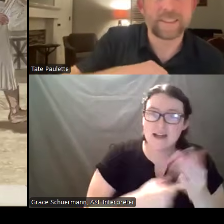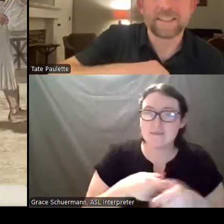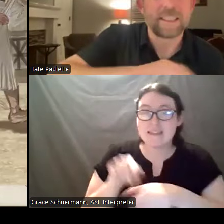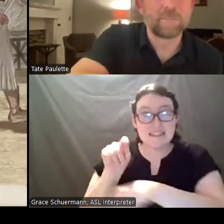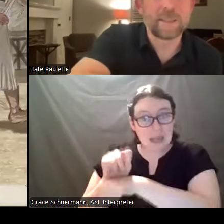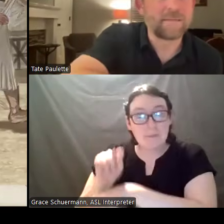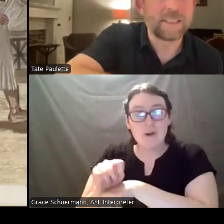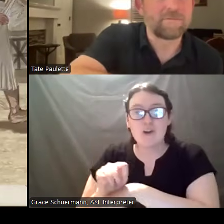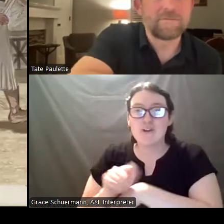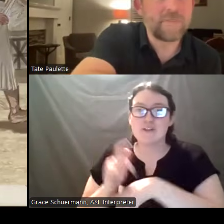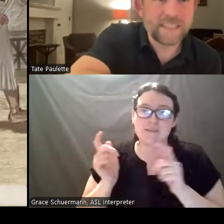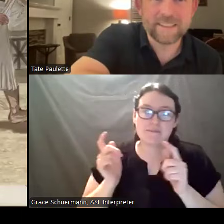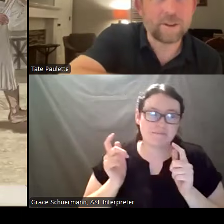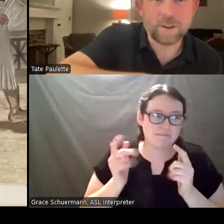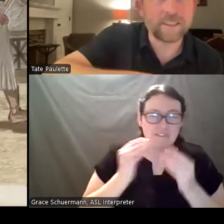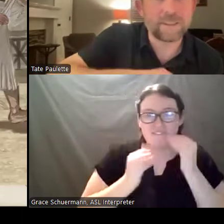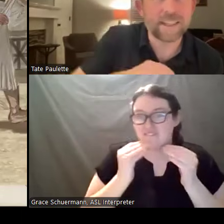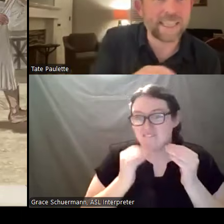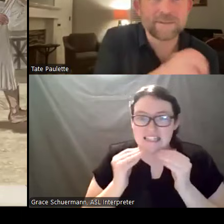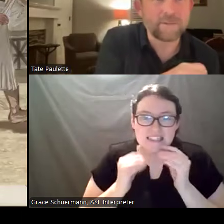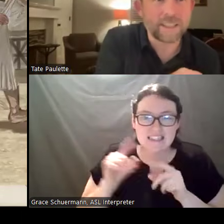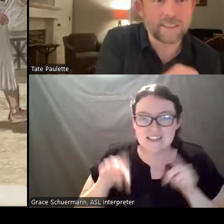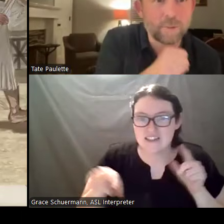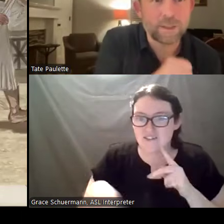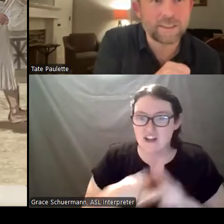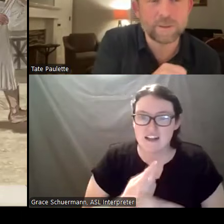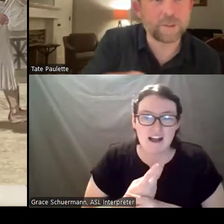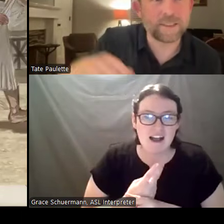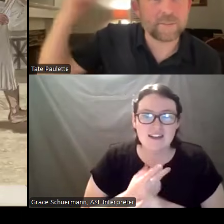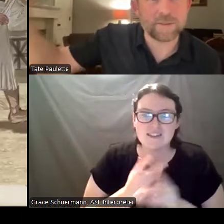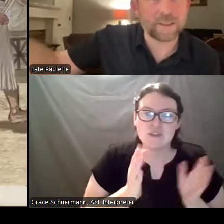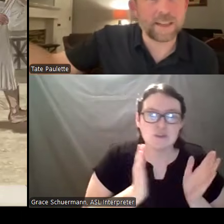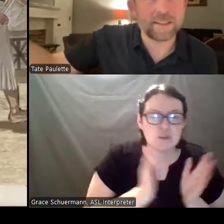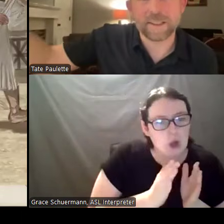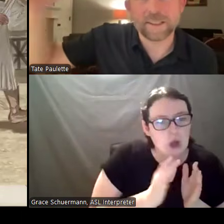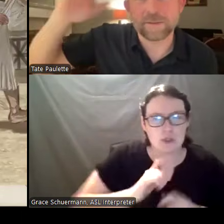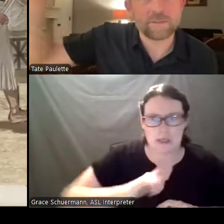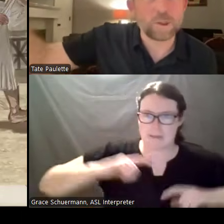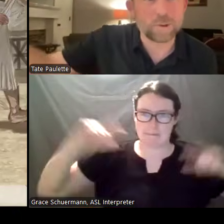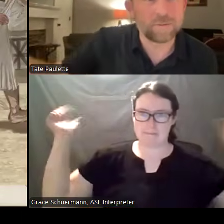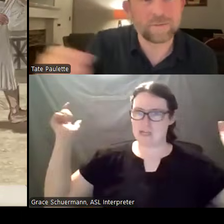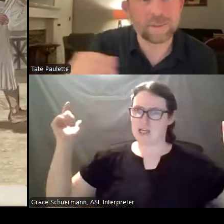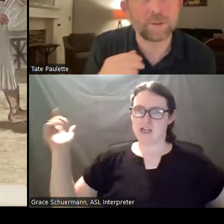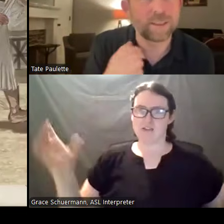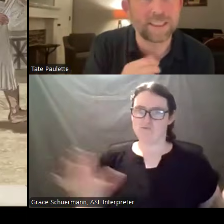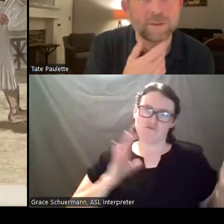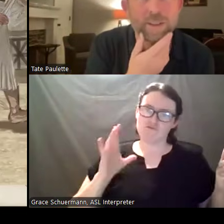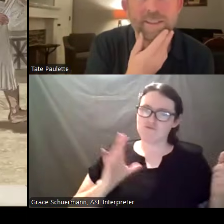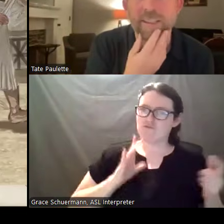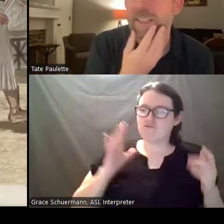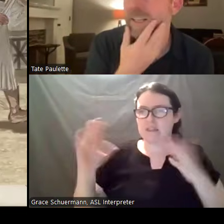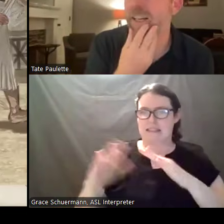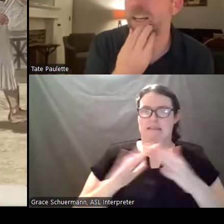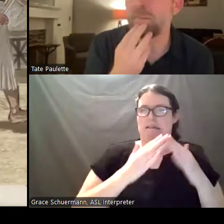temples, in feasts of all different kinds, from very small, intimate ones up to very, huge community level